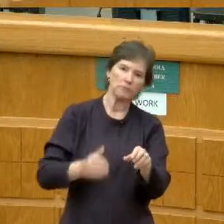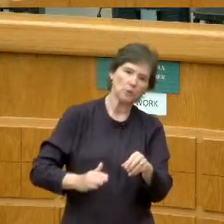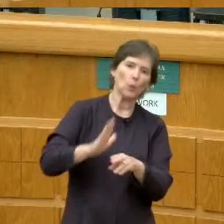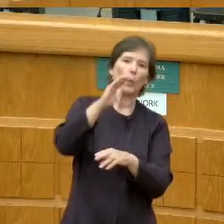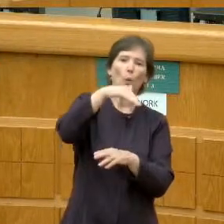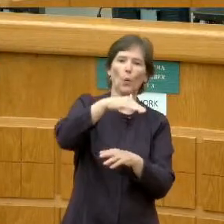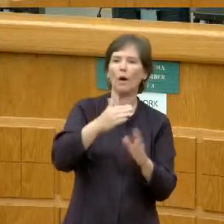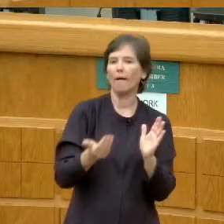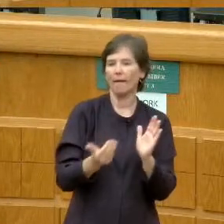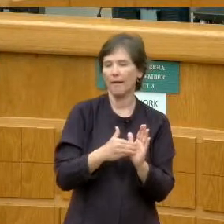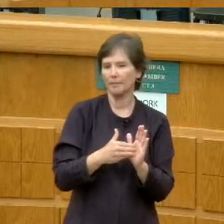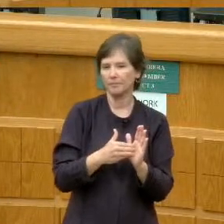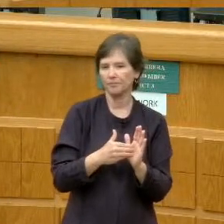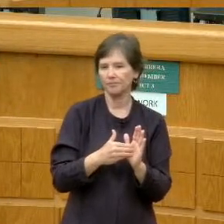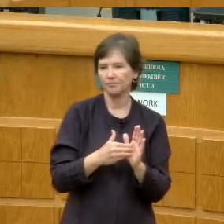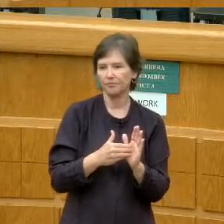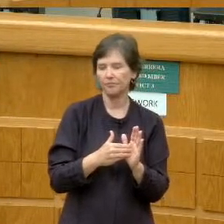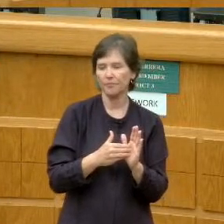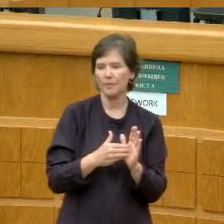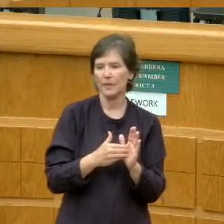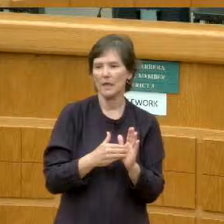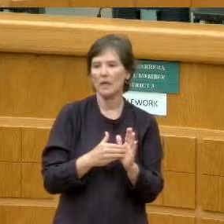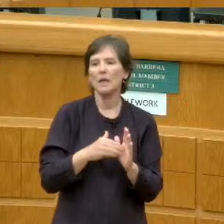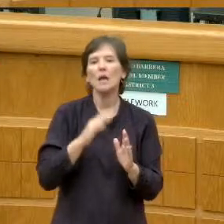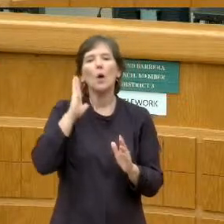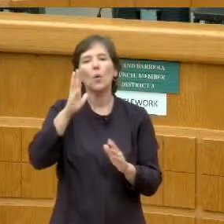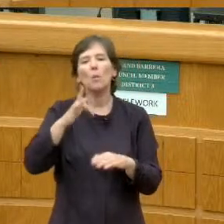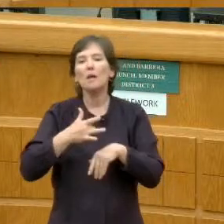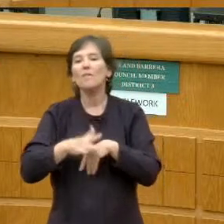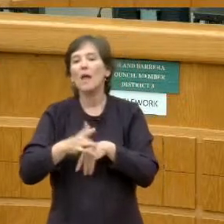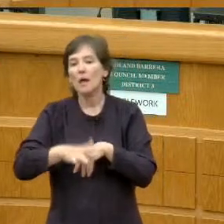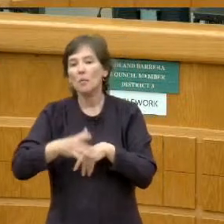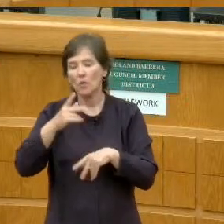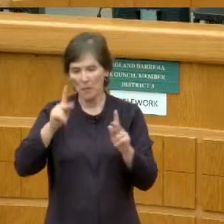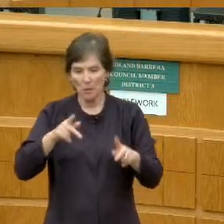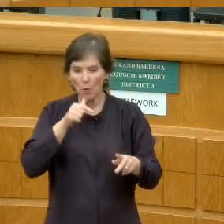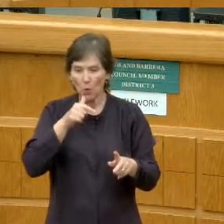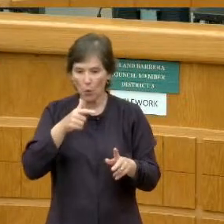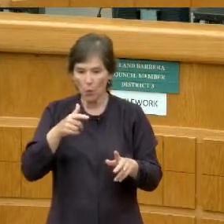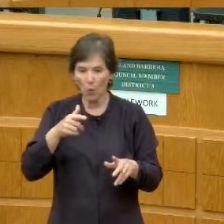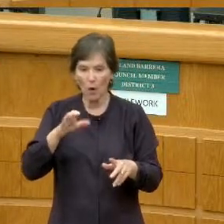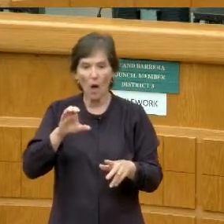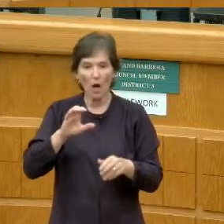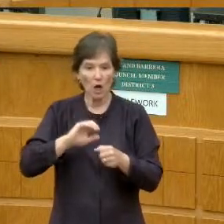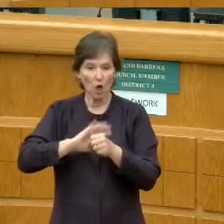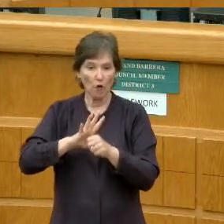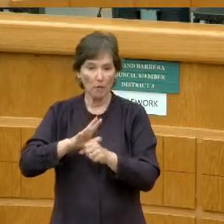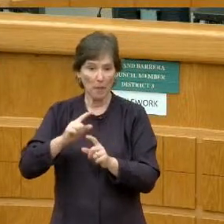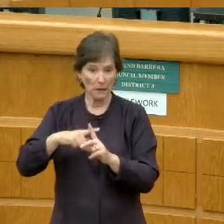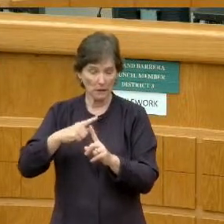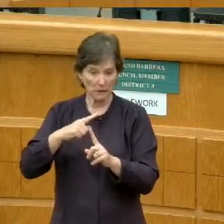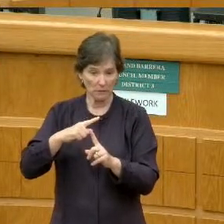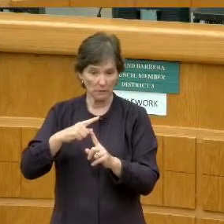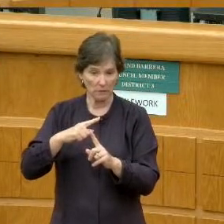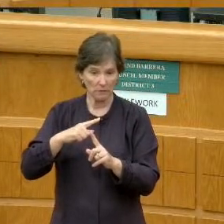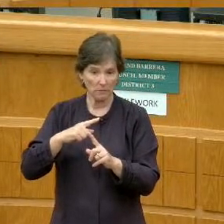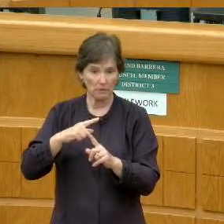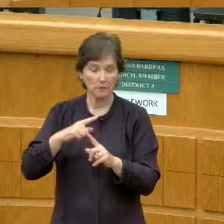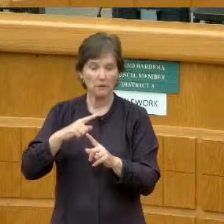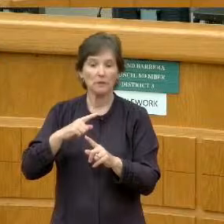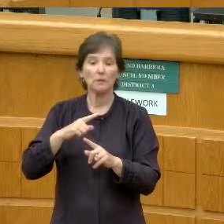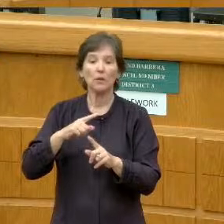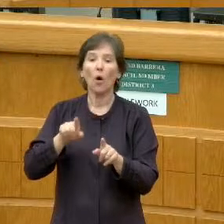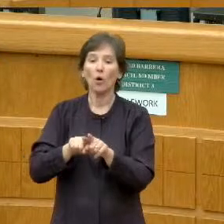for people who are COVID-19 positive, and it will be available to